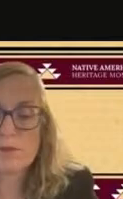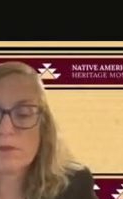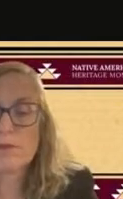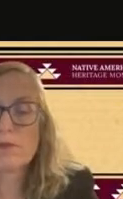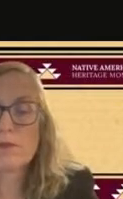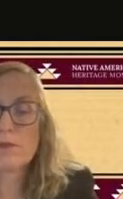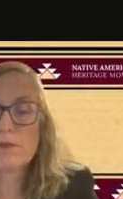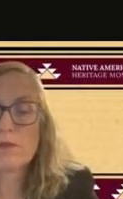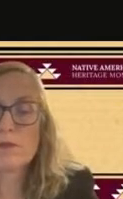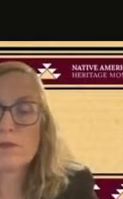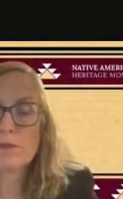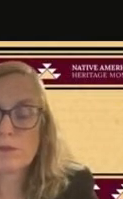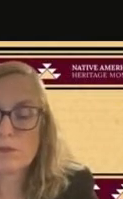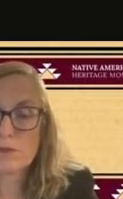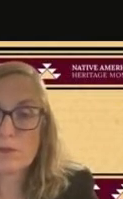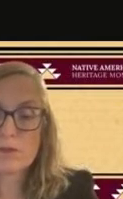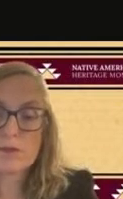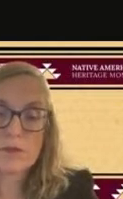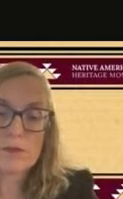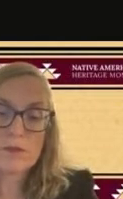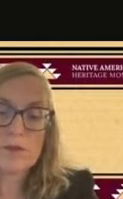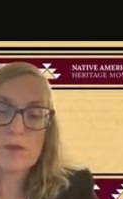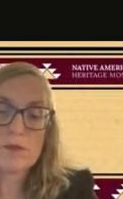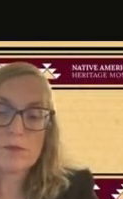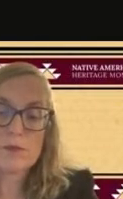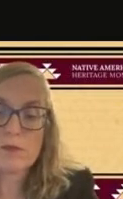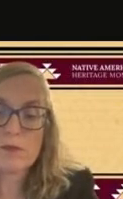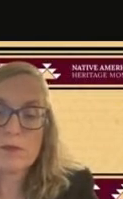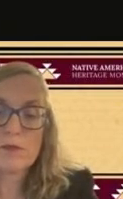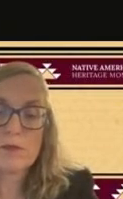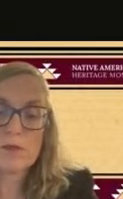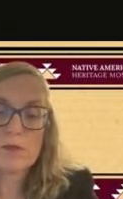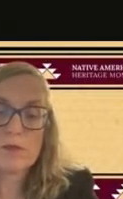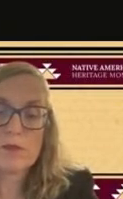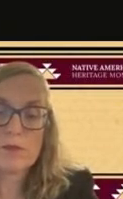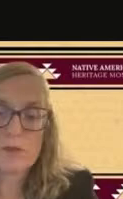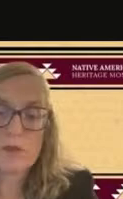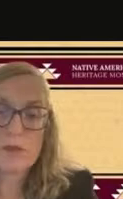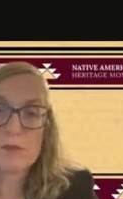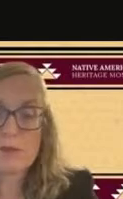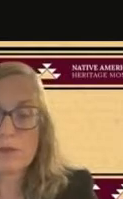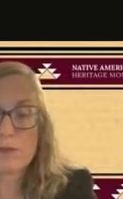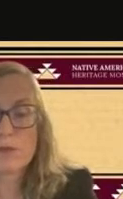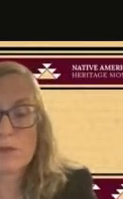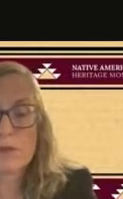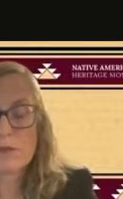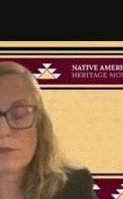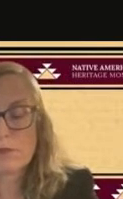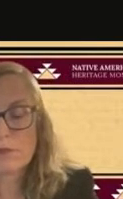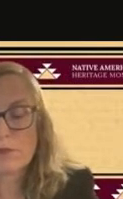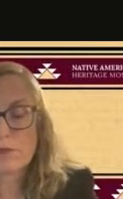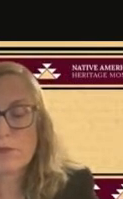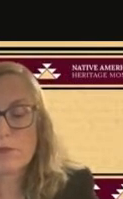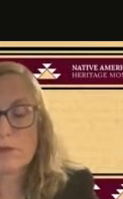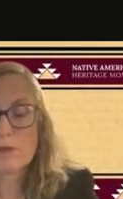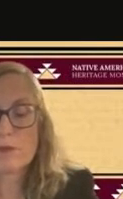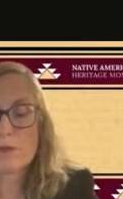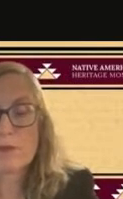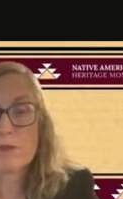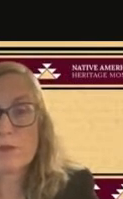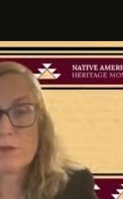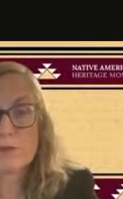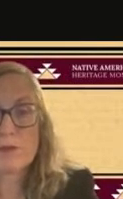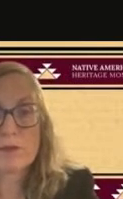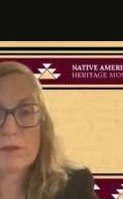builds bridges through engagement with all stakeholders. 3 chose establishes